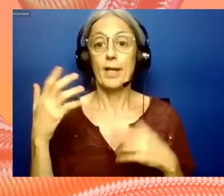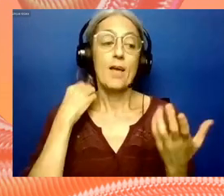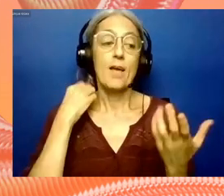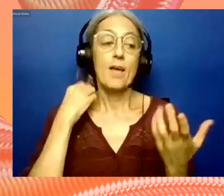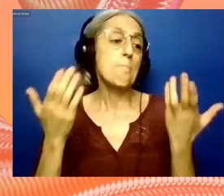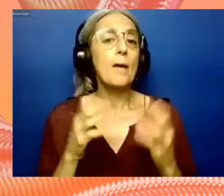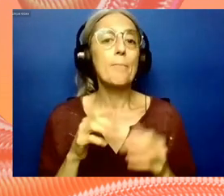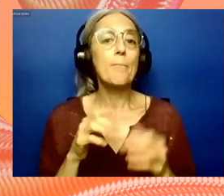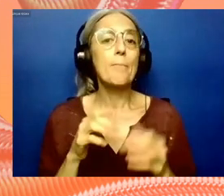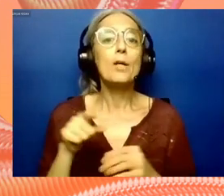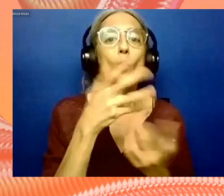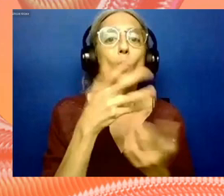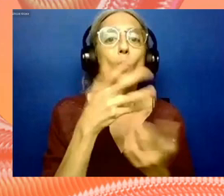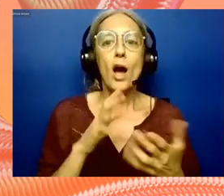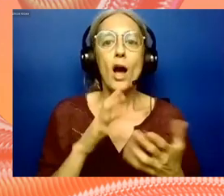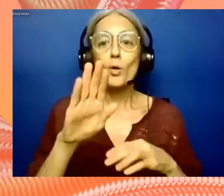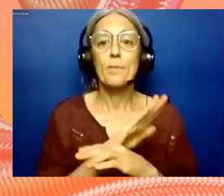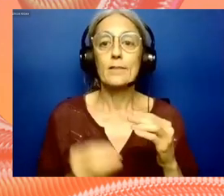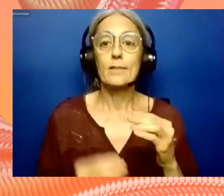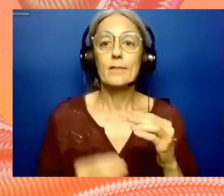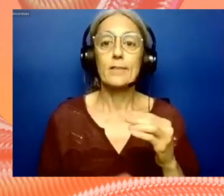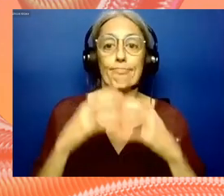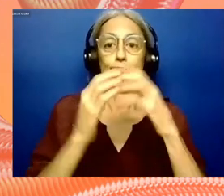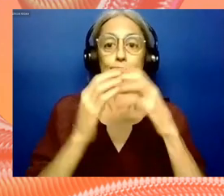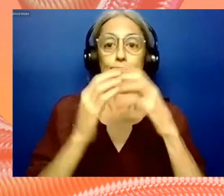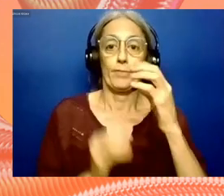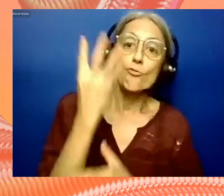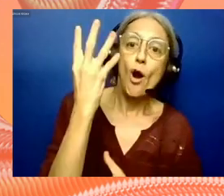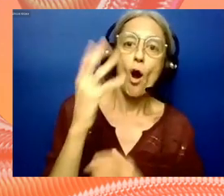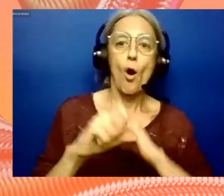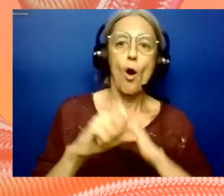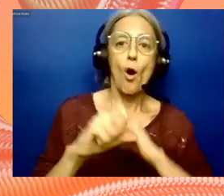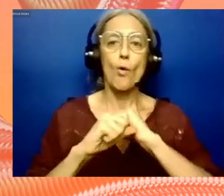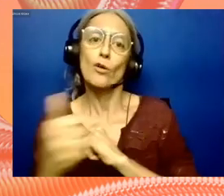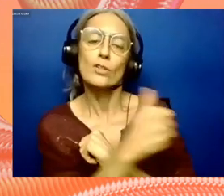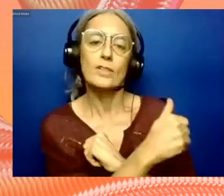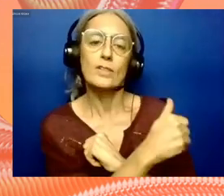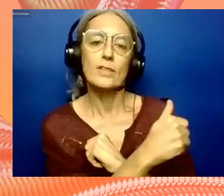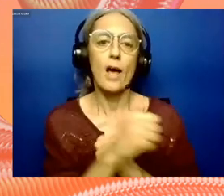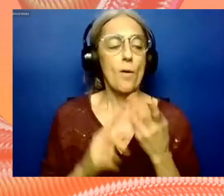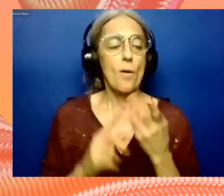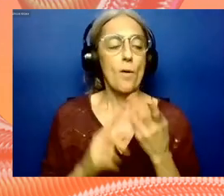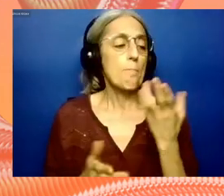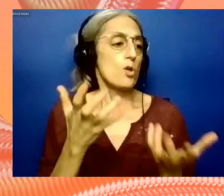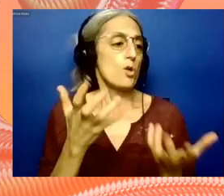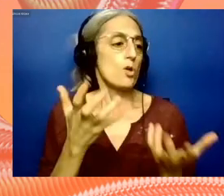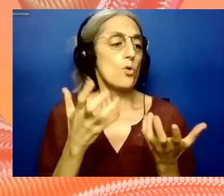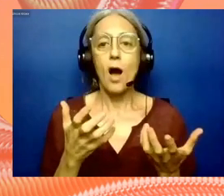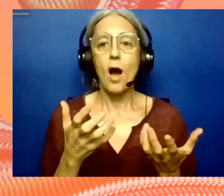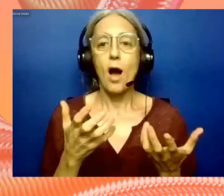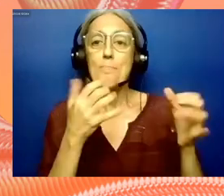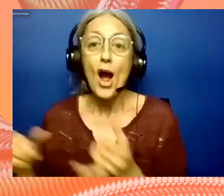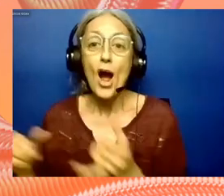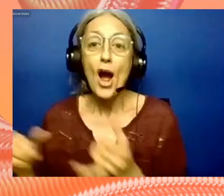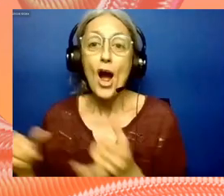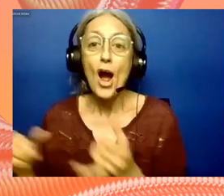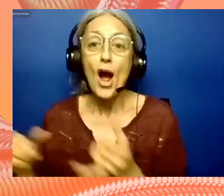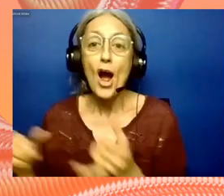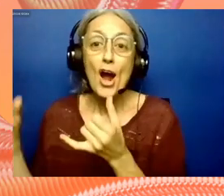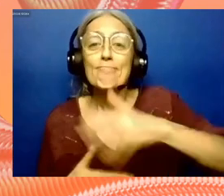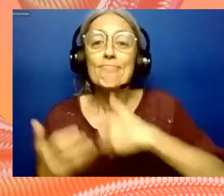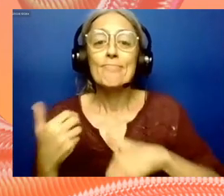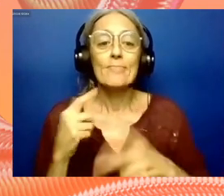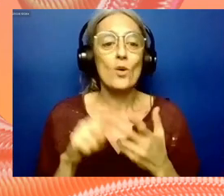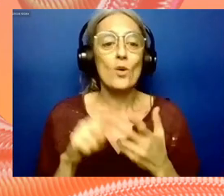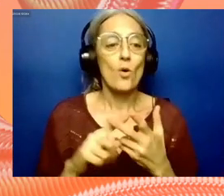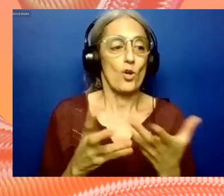self-promotion or for partying or for, you know, creating more connection in your life, and you pick a